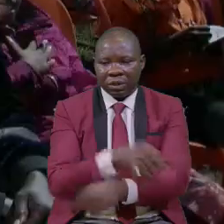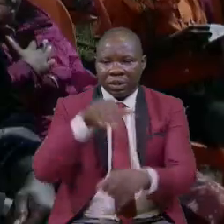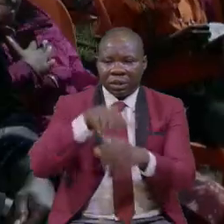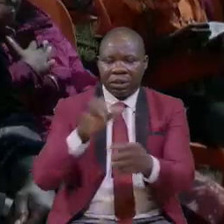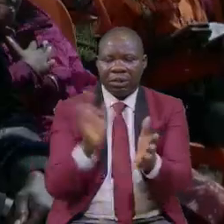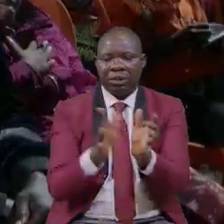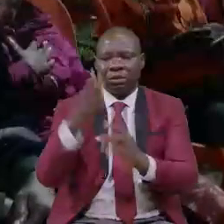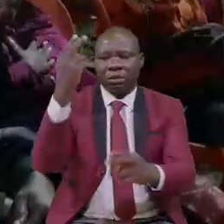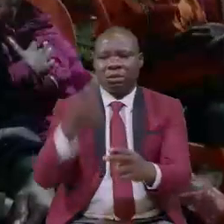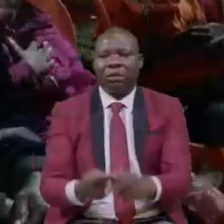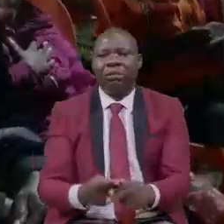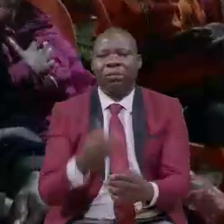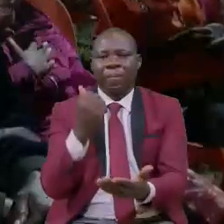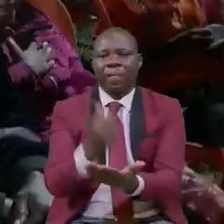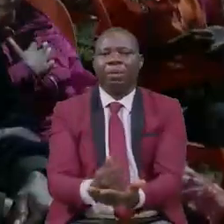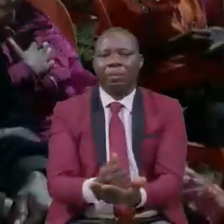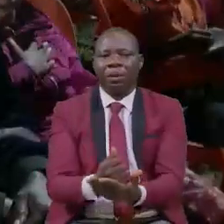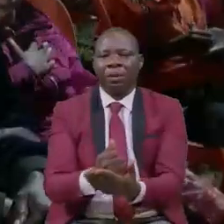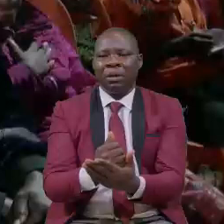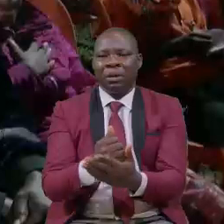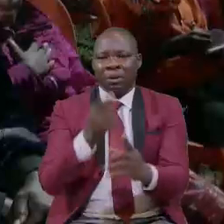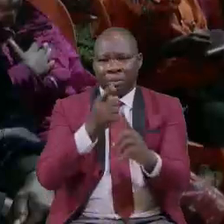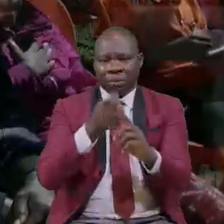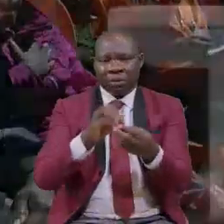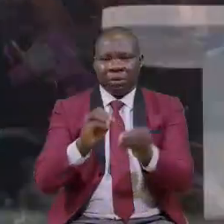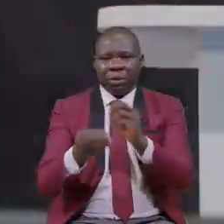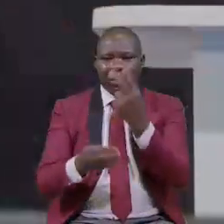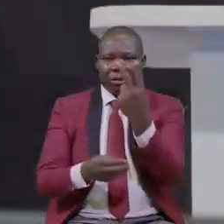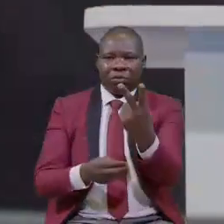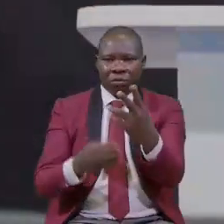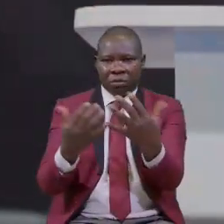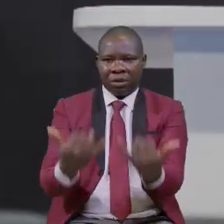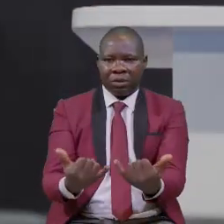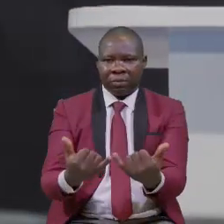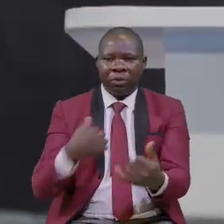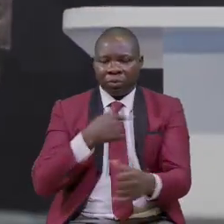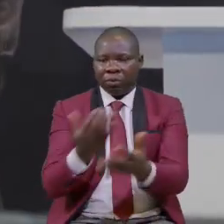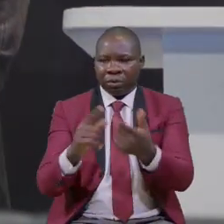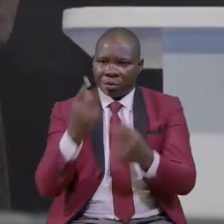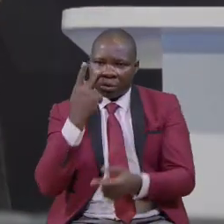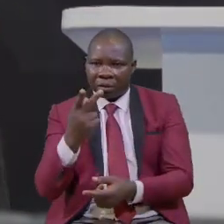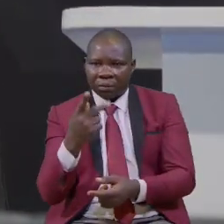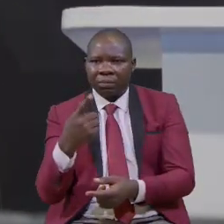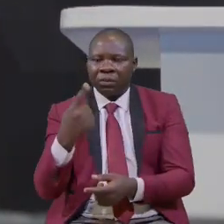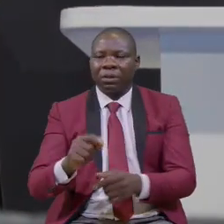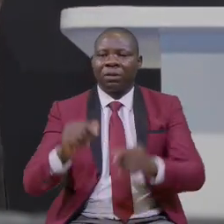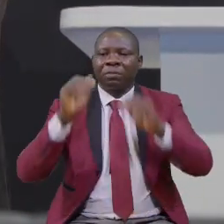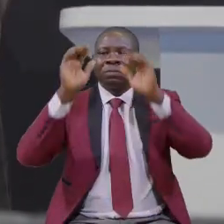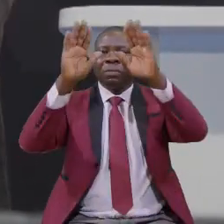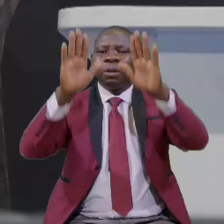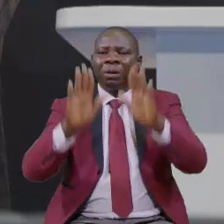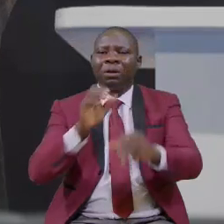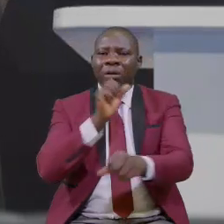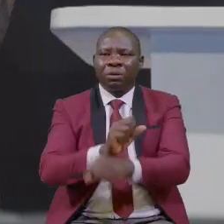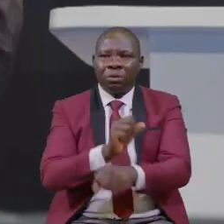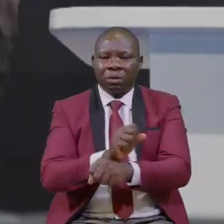Jesus' name. Number two now. Number two, we're looking at the miraculous power